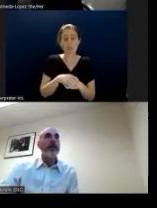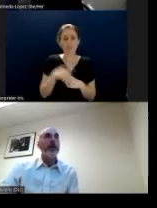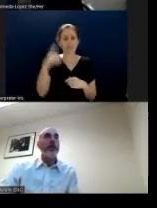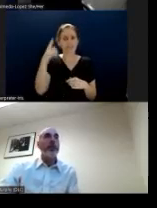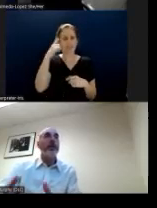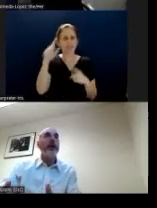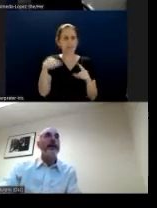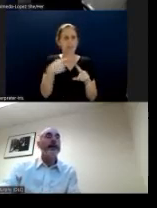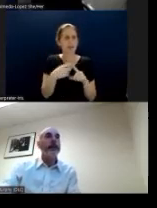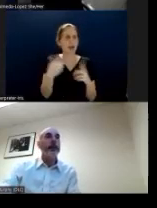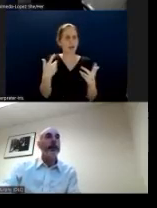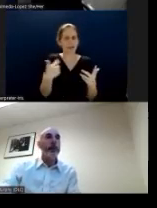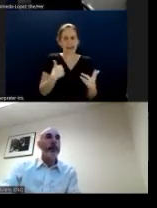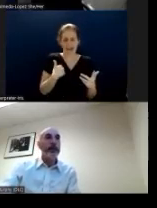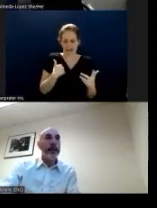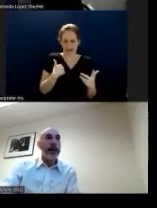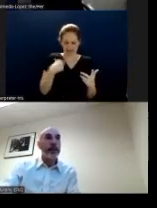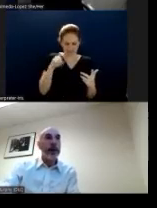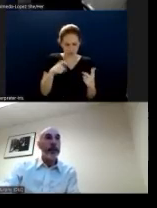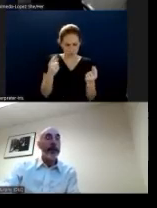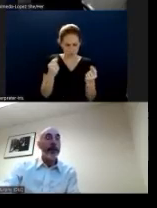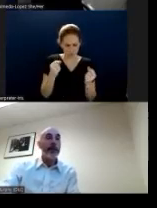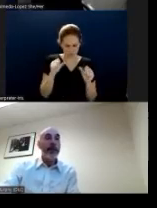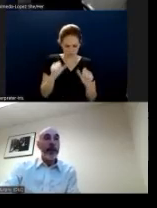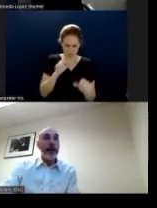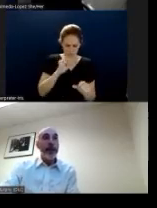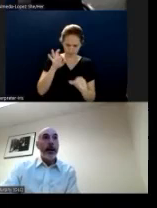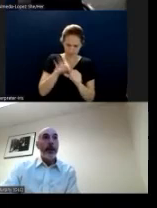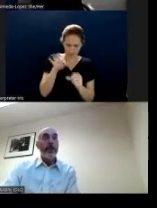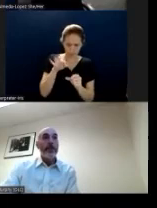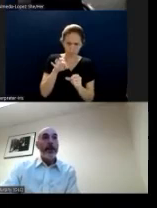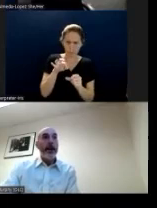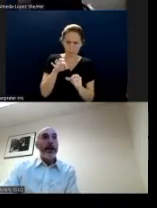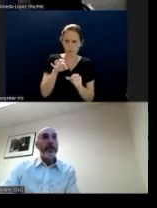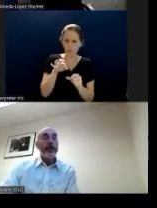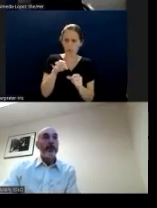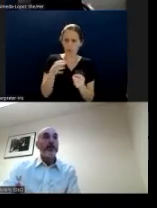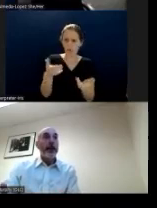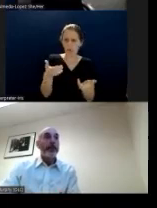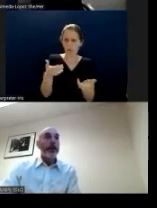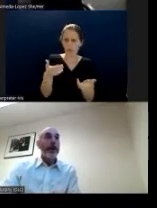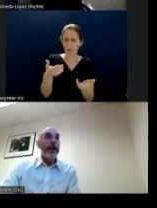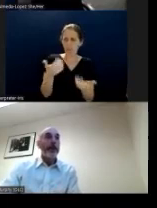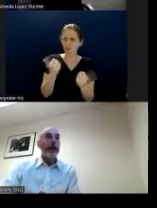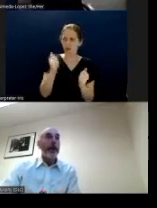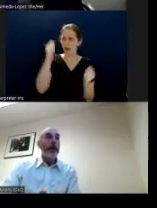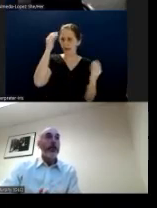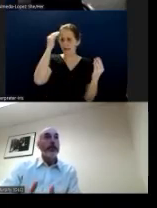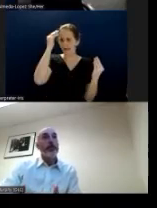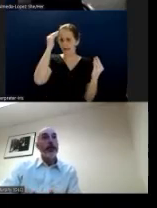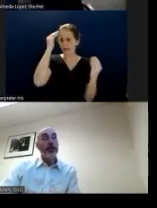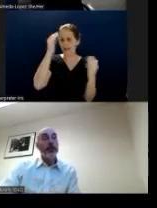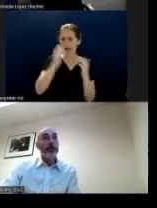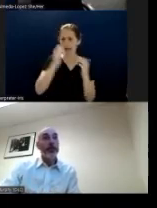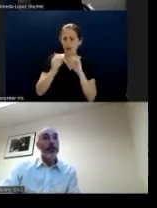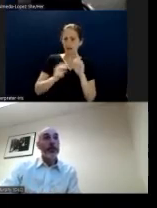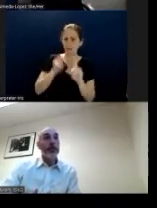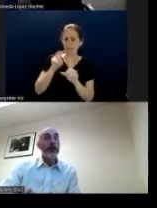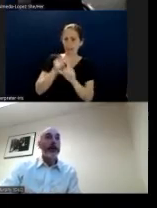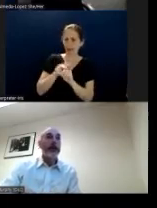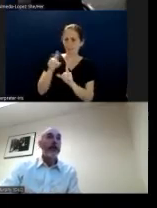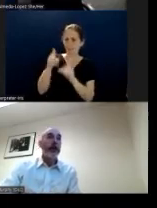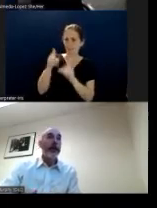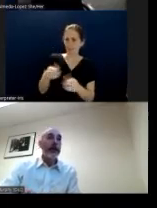about what do I need to do in order to cast my ballot? And then try to think about what a person with a